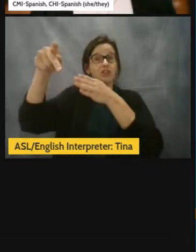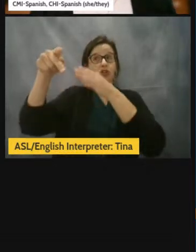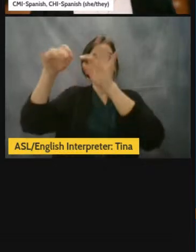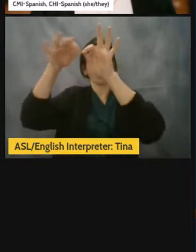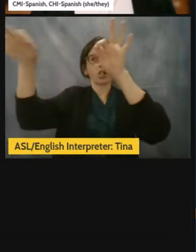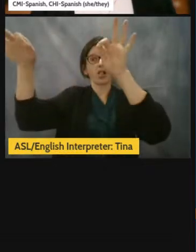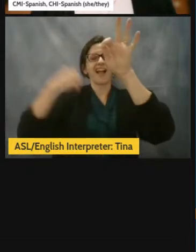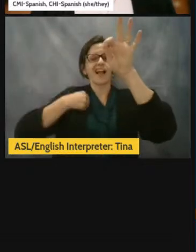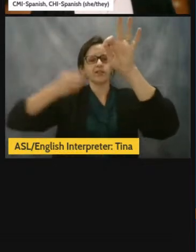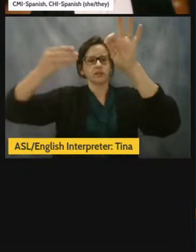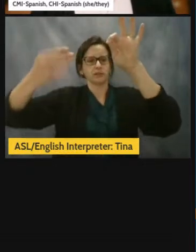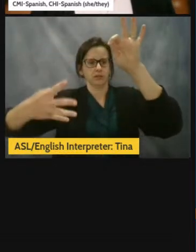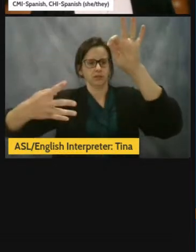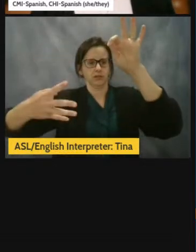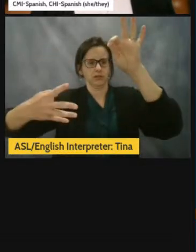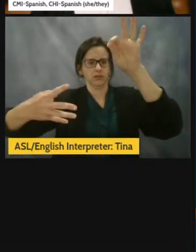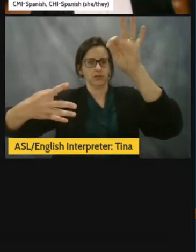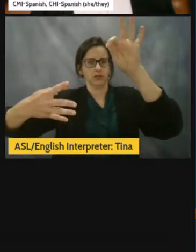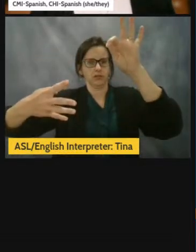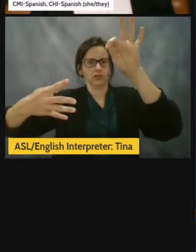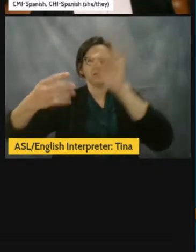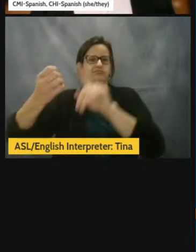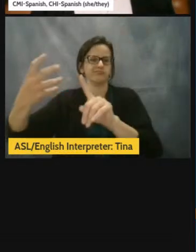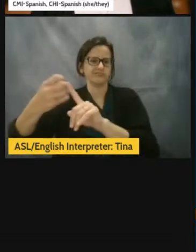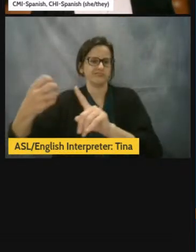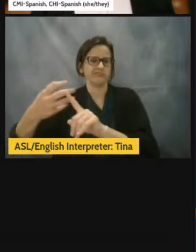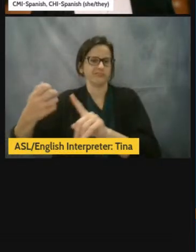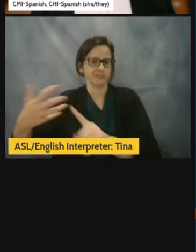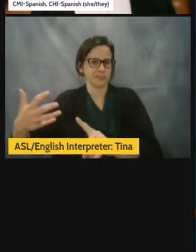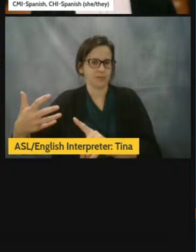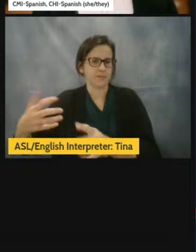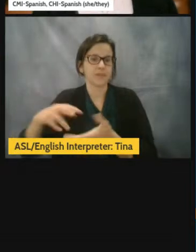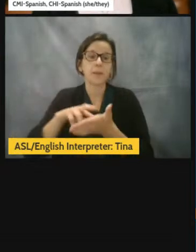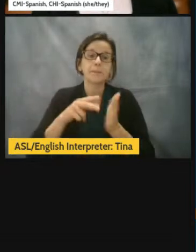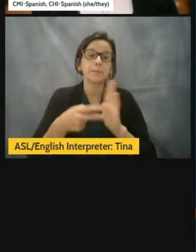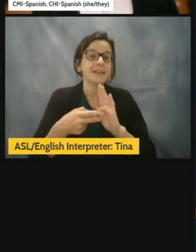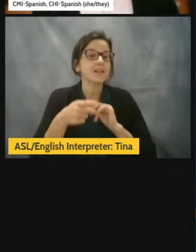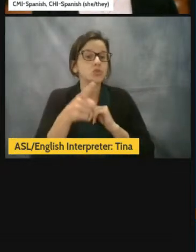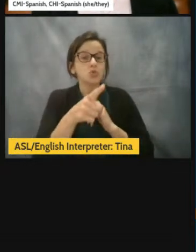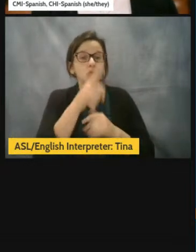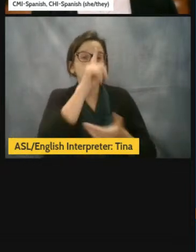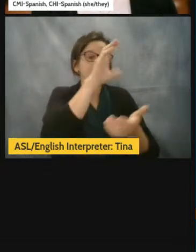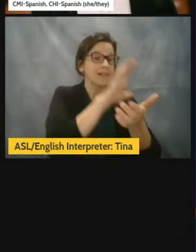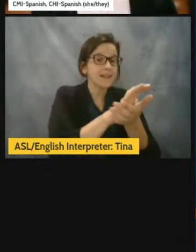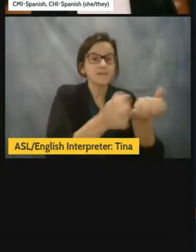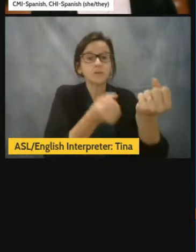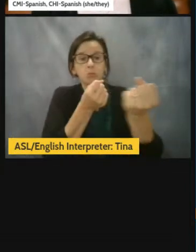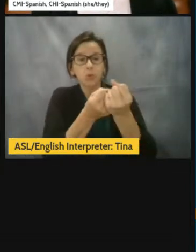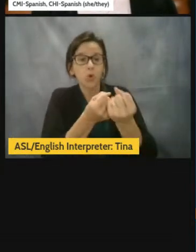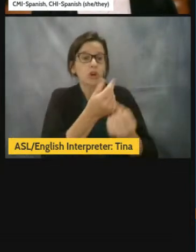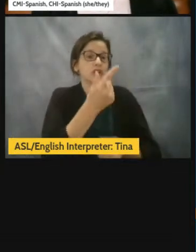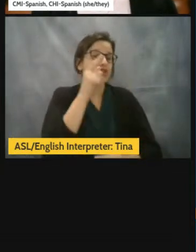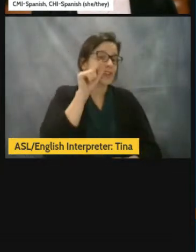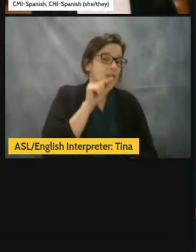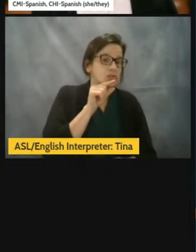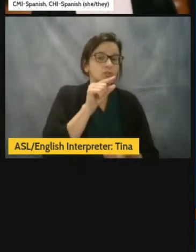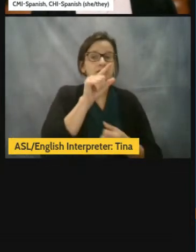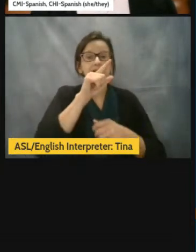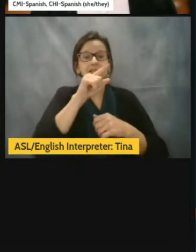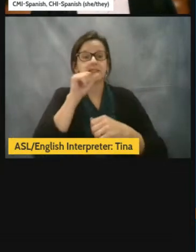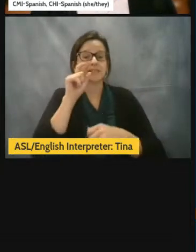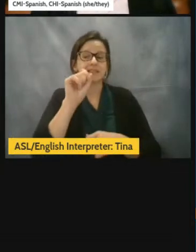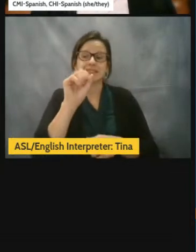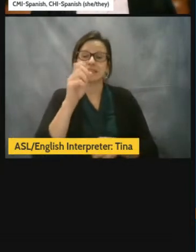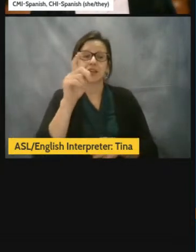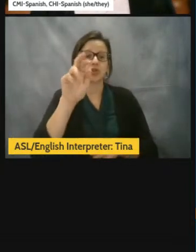So whether you believe in or support gender and sexual diversity really isn't relevant when you're interpreting.